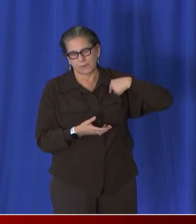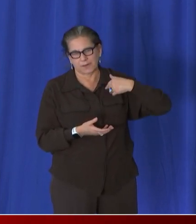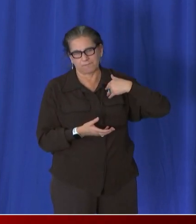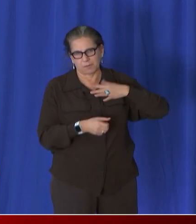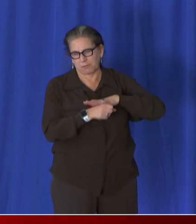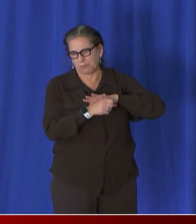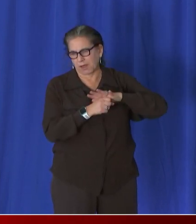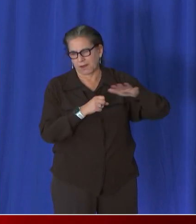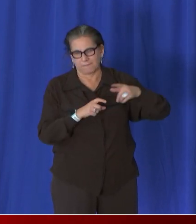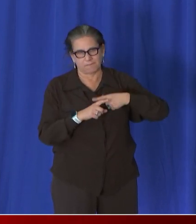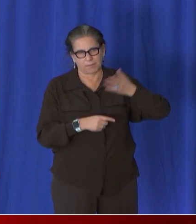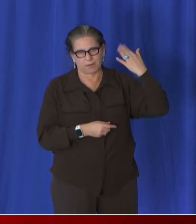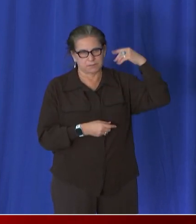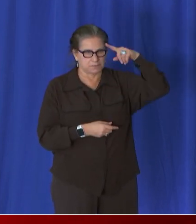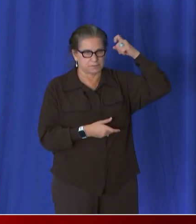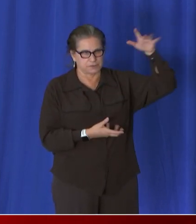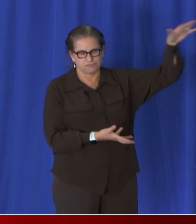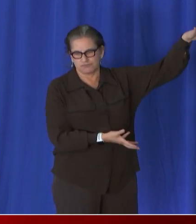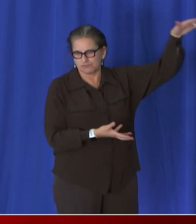vaccinated. We've had all three types.